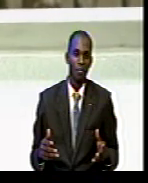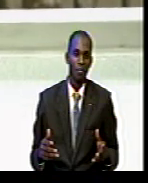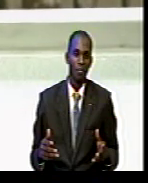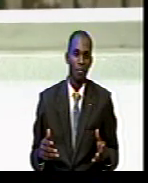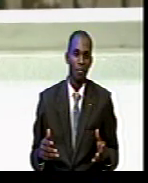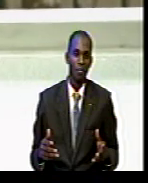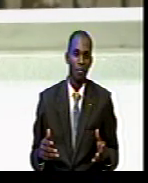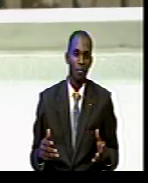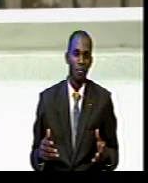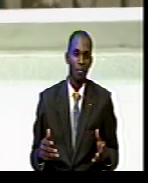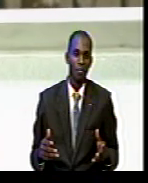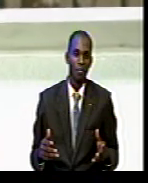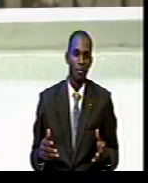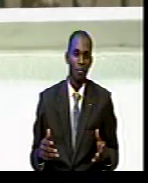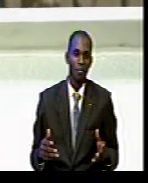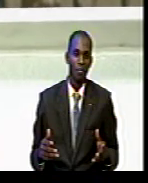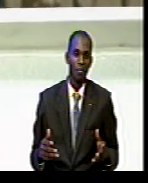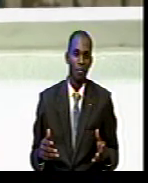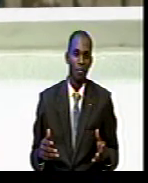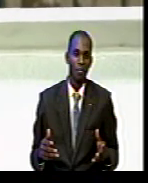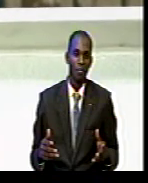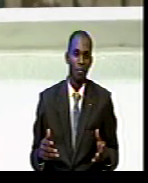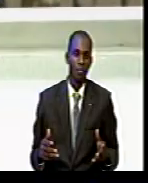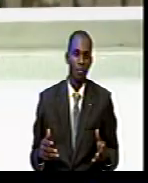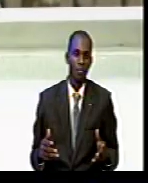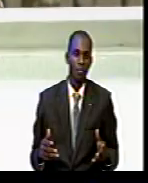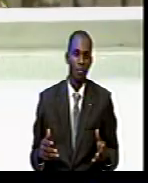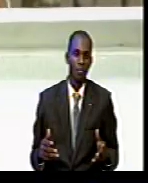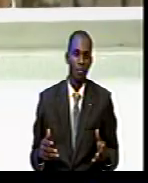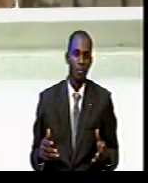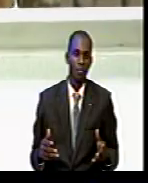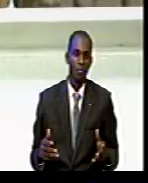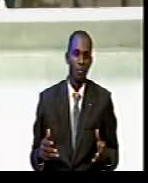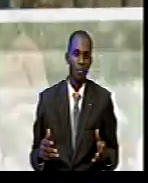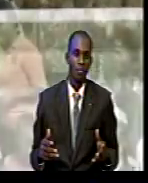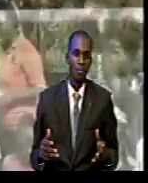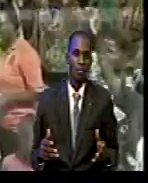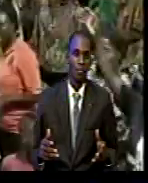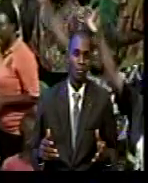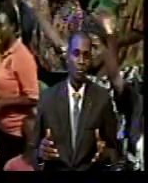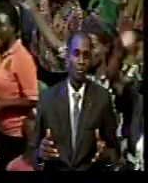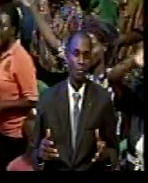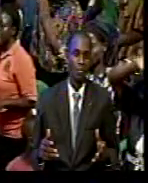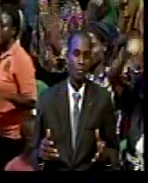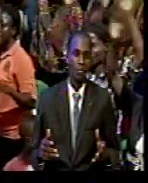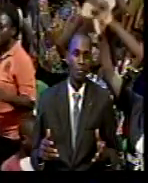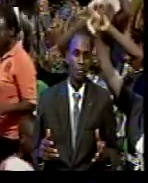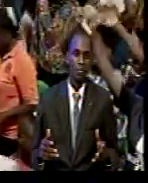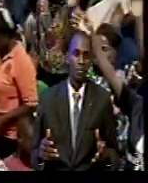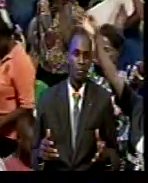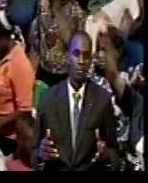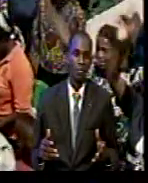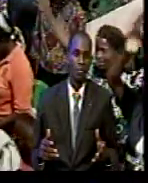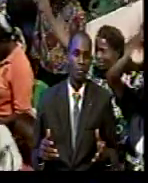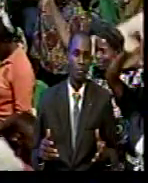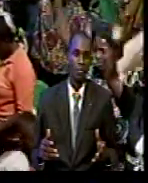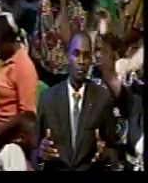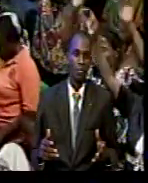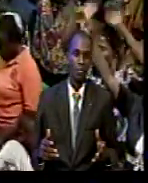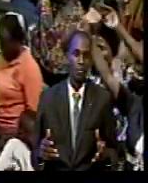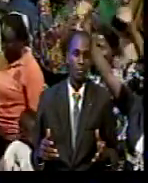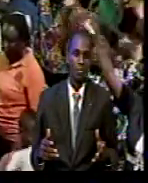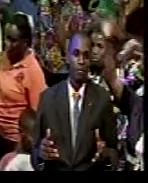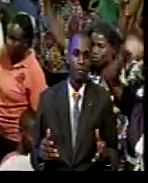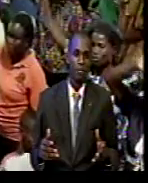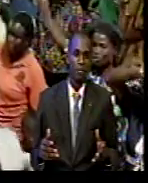Lift up your voice with all your strength and praise the Lord. Thank you for what you have done for us. Praise him for the wonderful